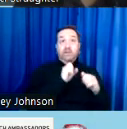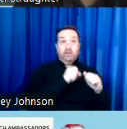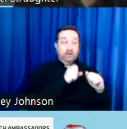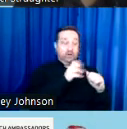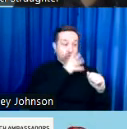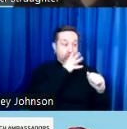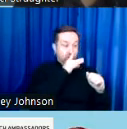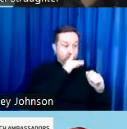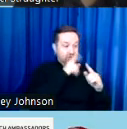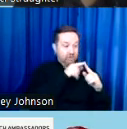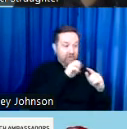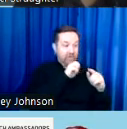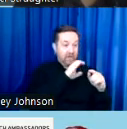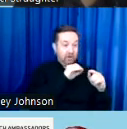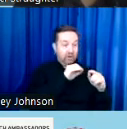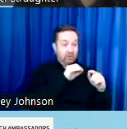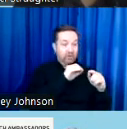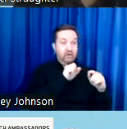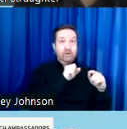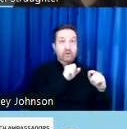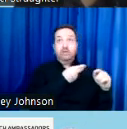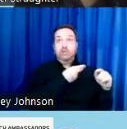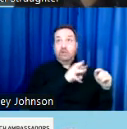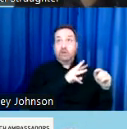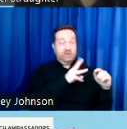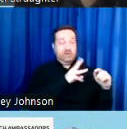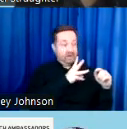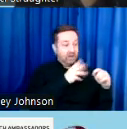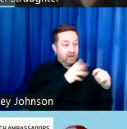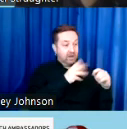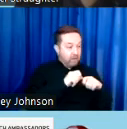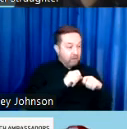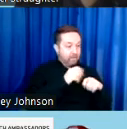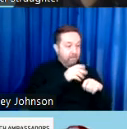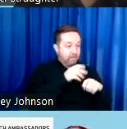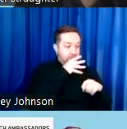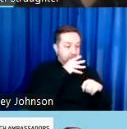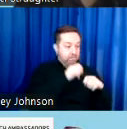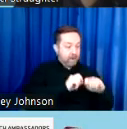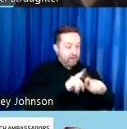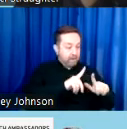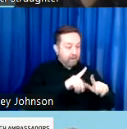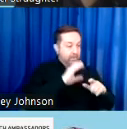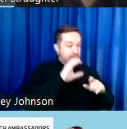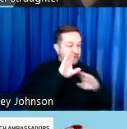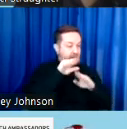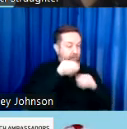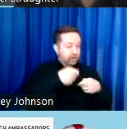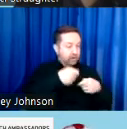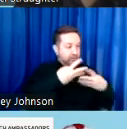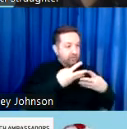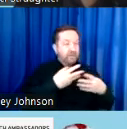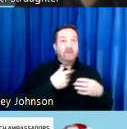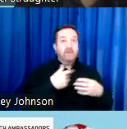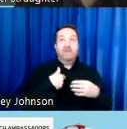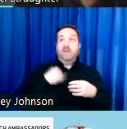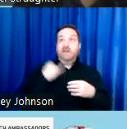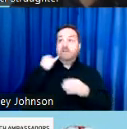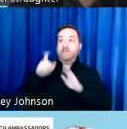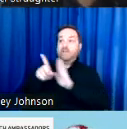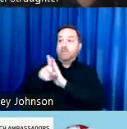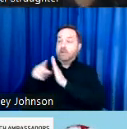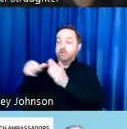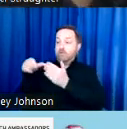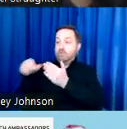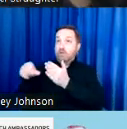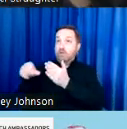camera feed, and it'll just pop up the camera. And or if somebody will ring the doorbell, it will automatically pop up the camera feed so